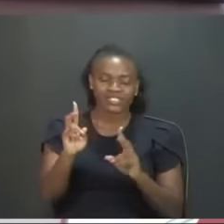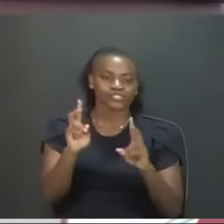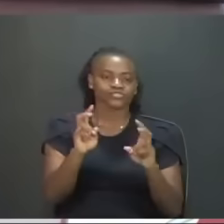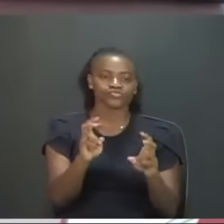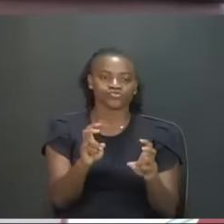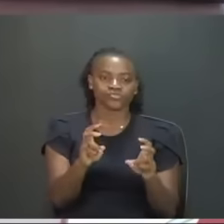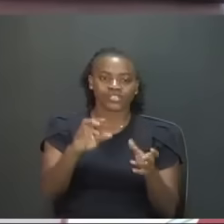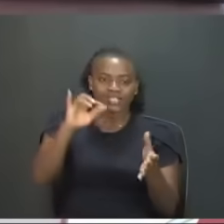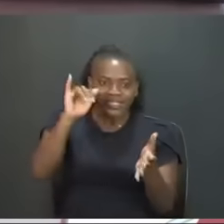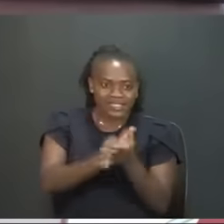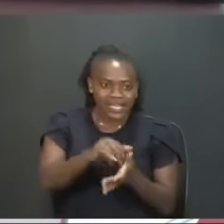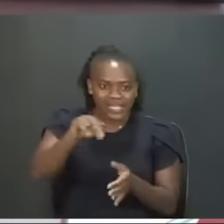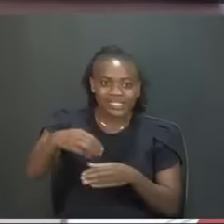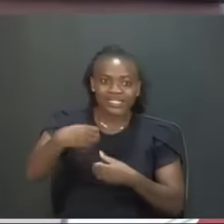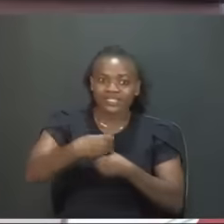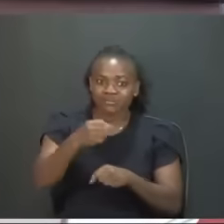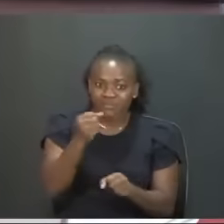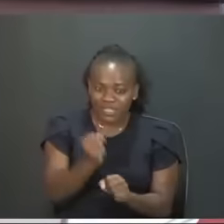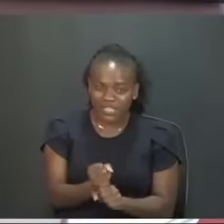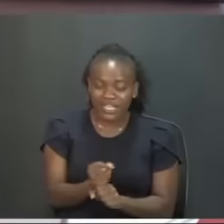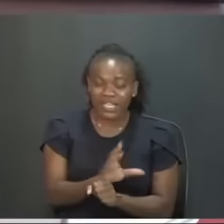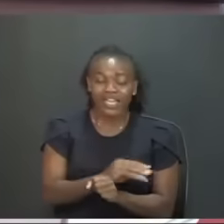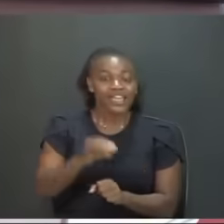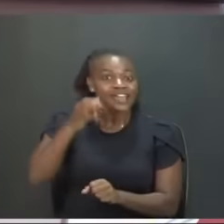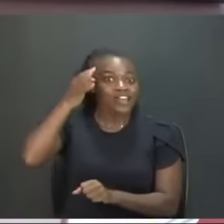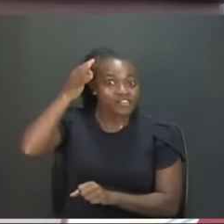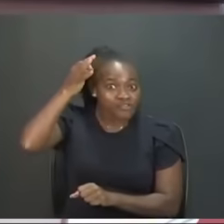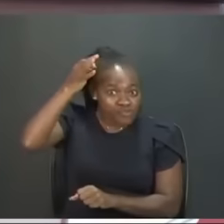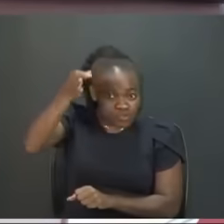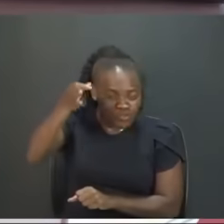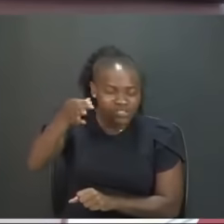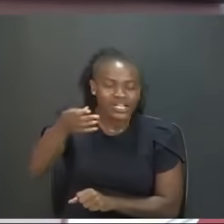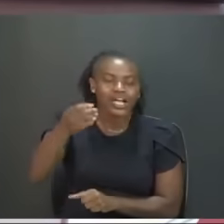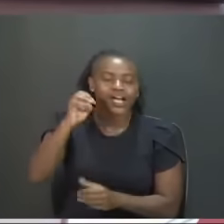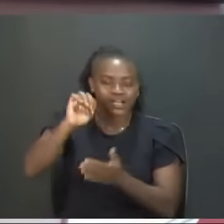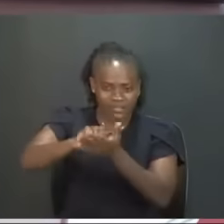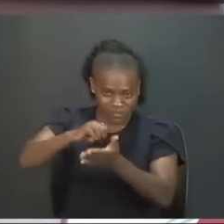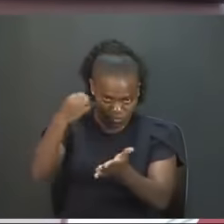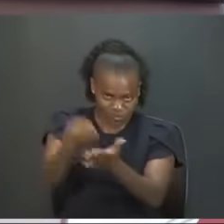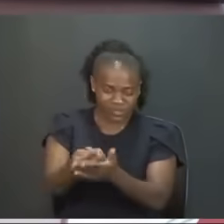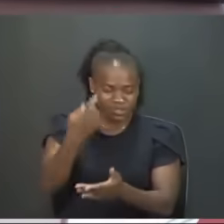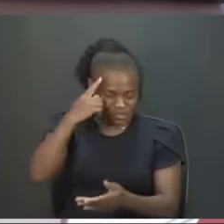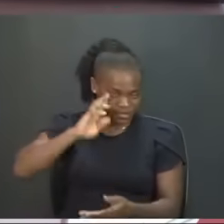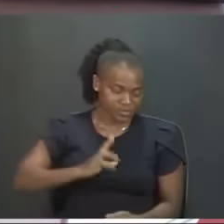Speaker should make the ruling and posterity will judge this house.